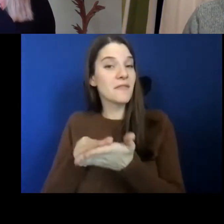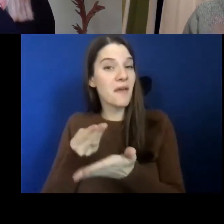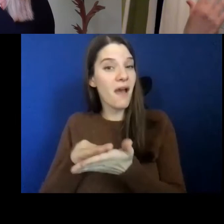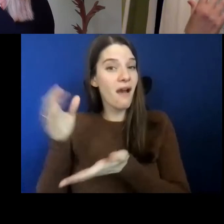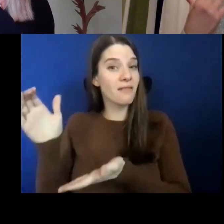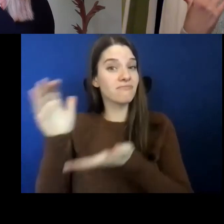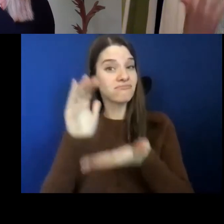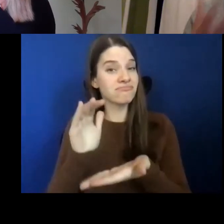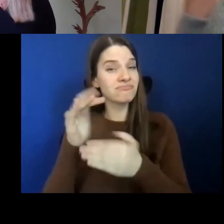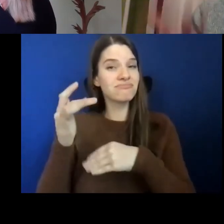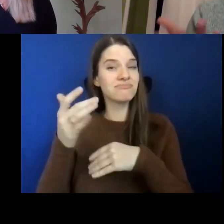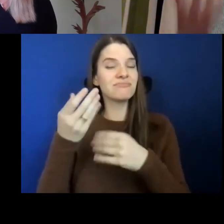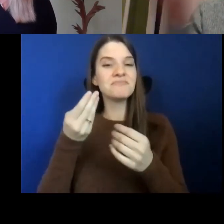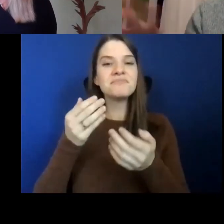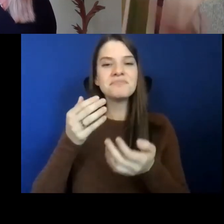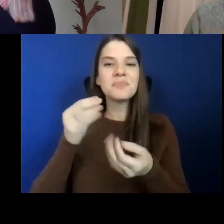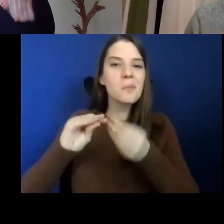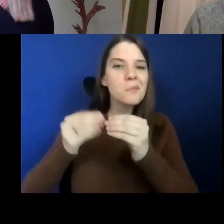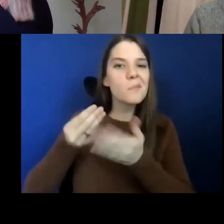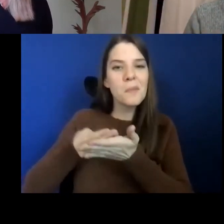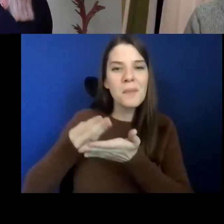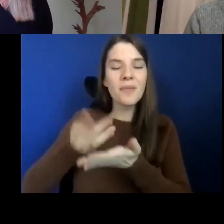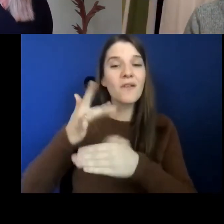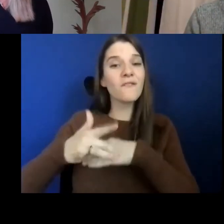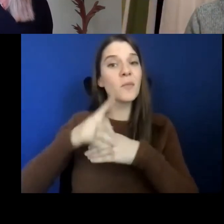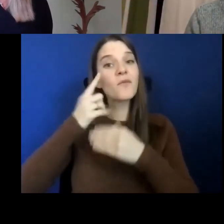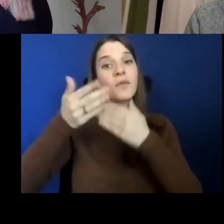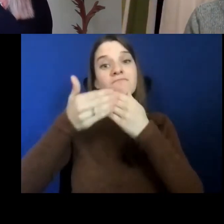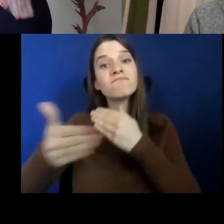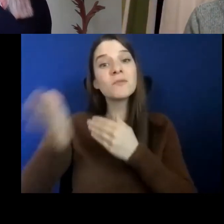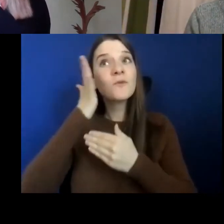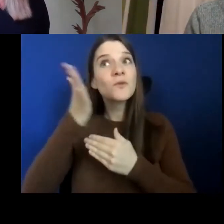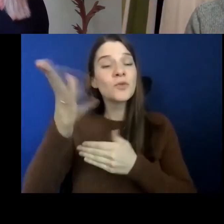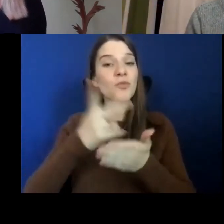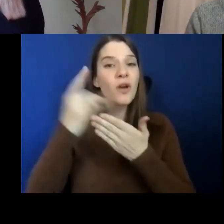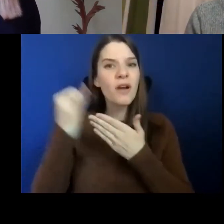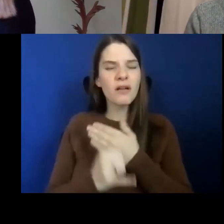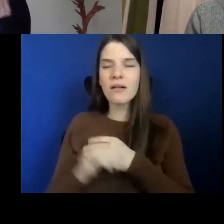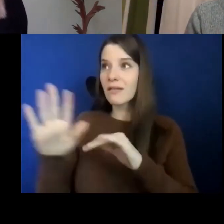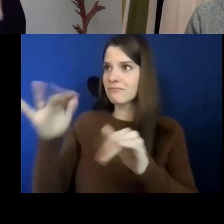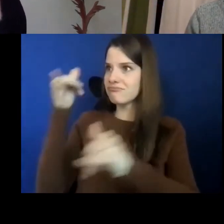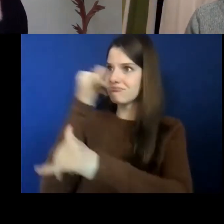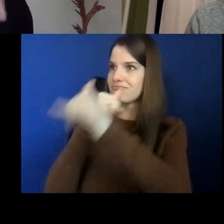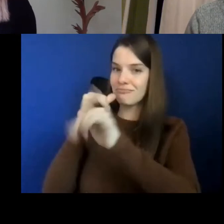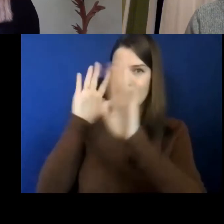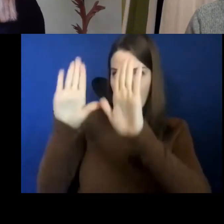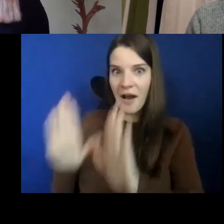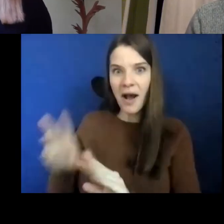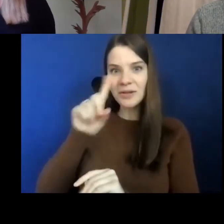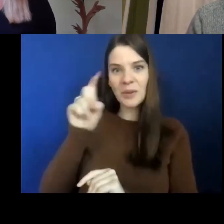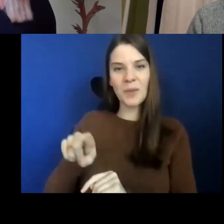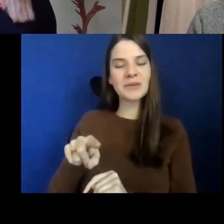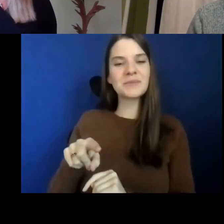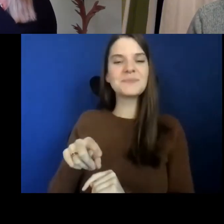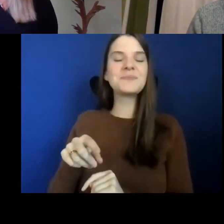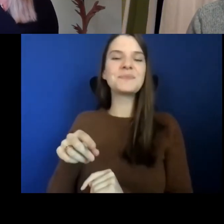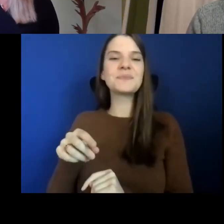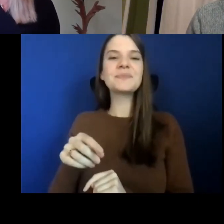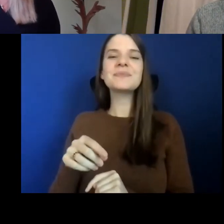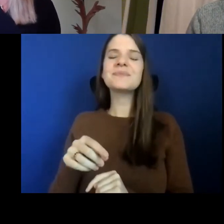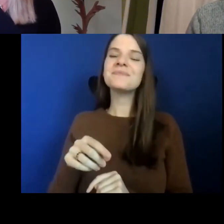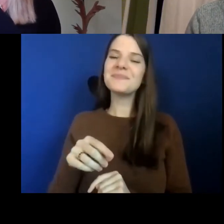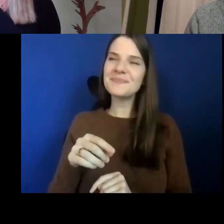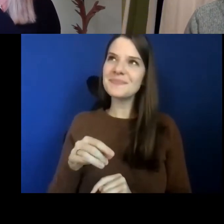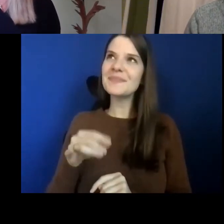are, the amount of funds that are available for future projects? What a fabulous question. So it's actually been